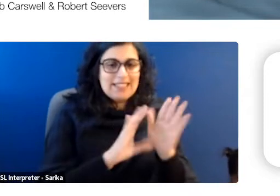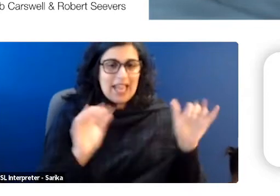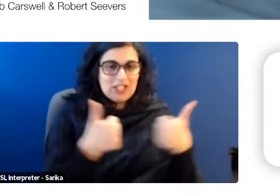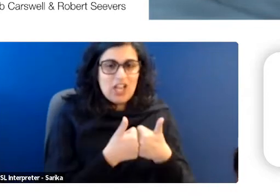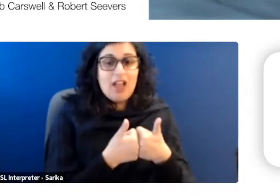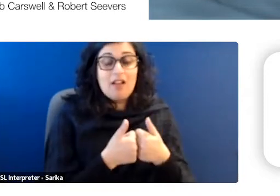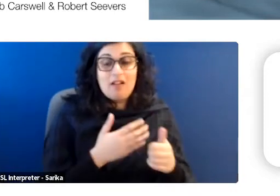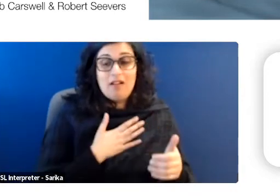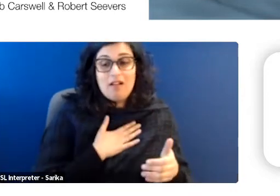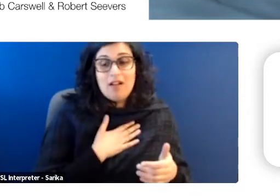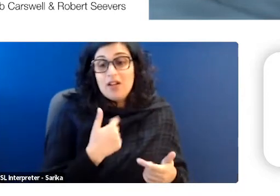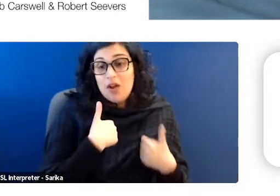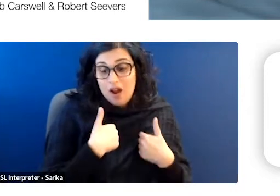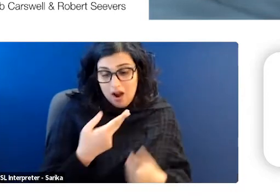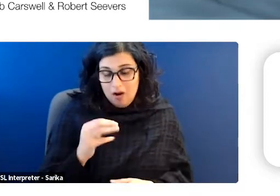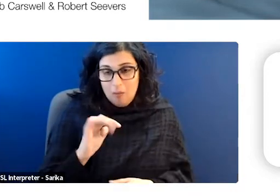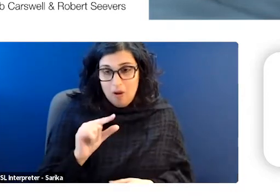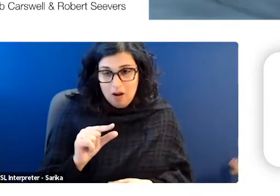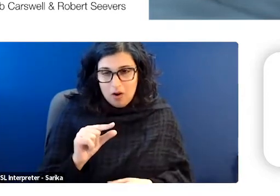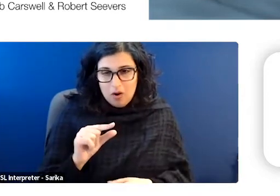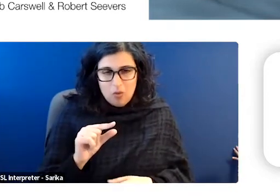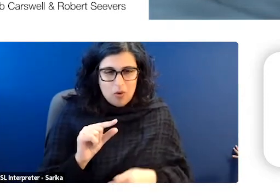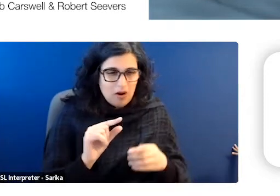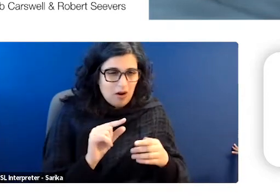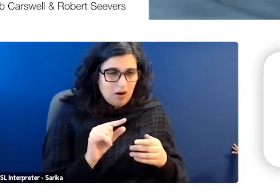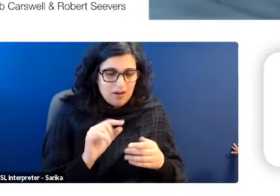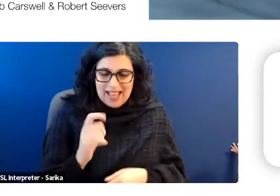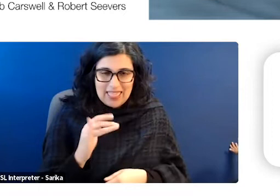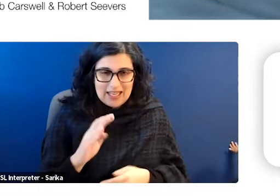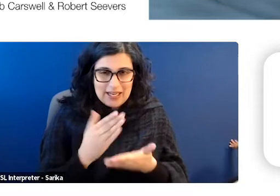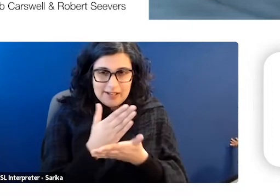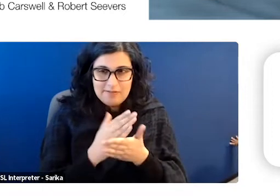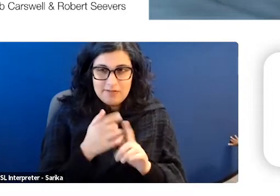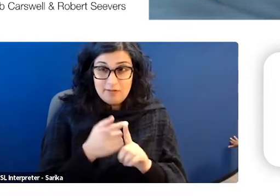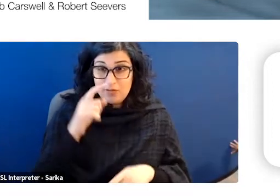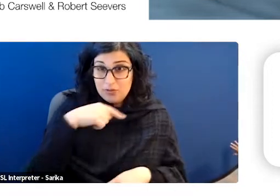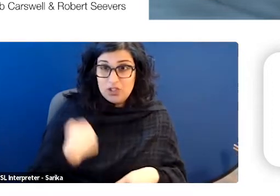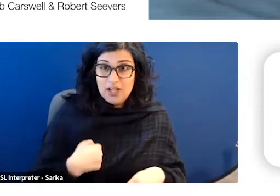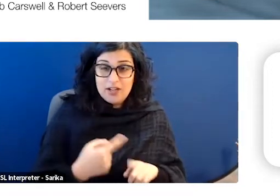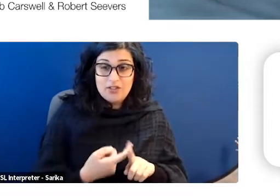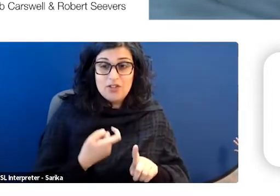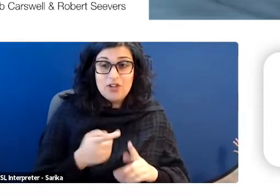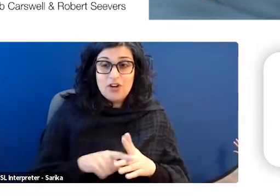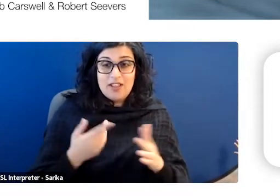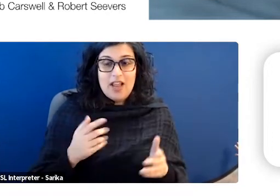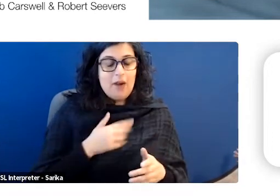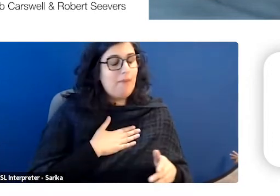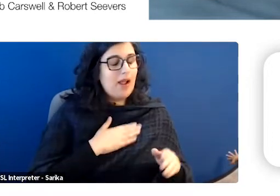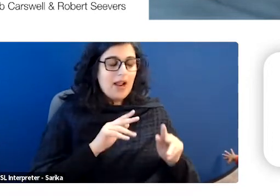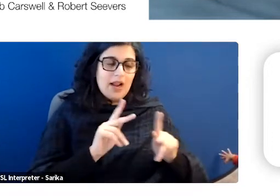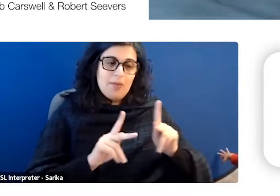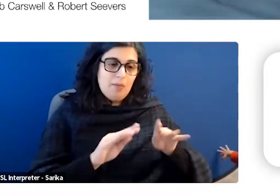that I am Hmong. We are an ethnic minority that originated in China, and my people have immigrated all over